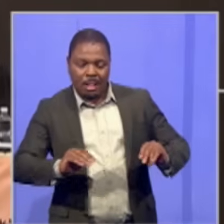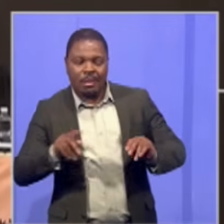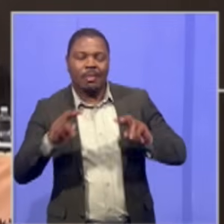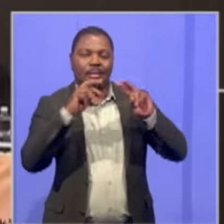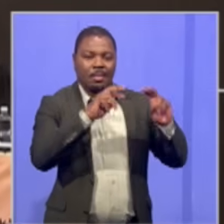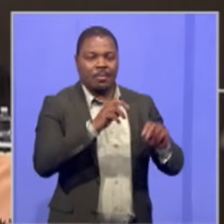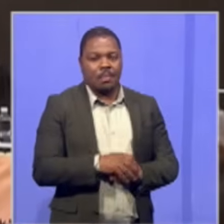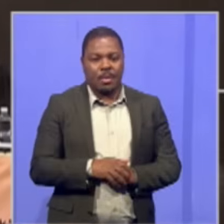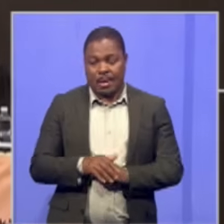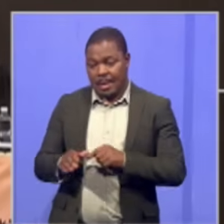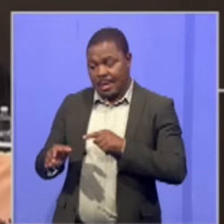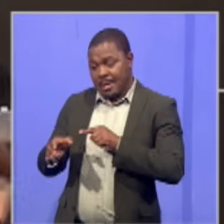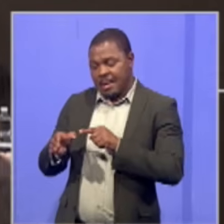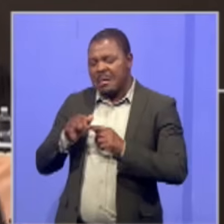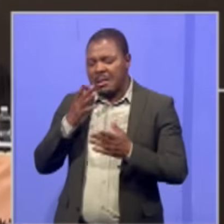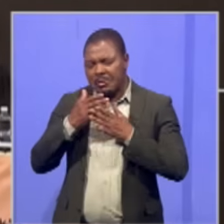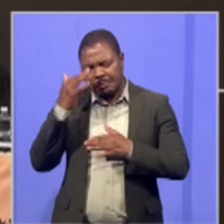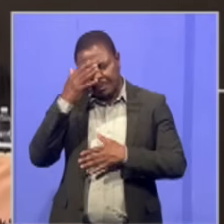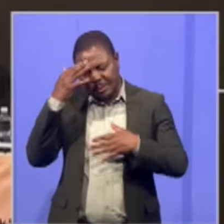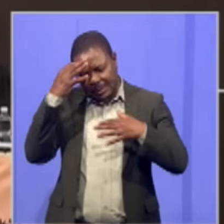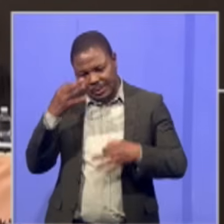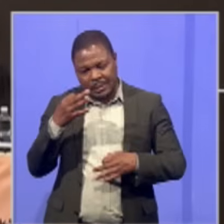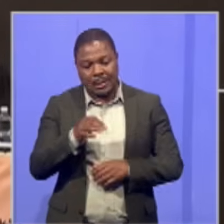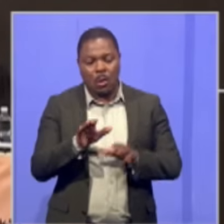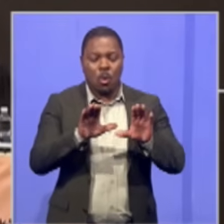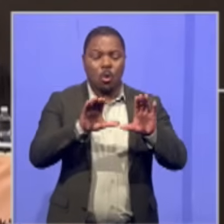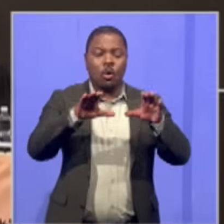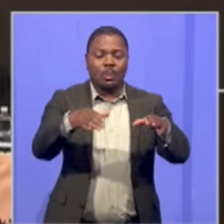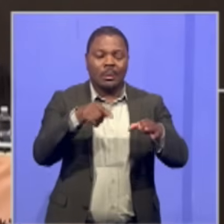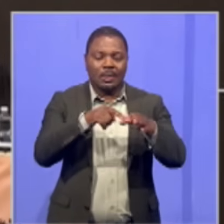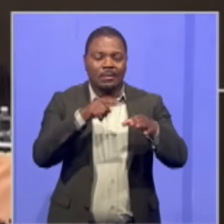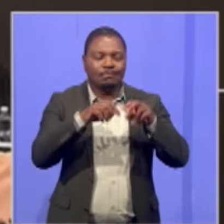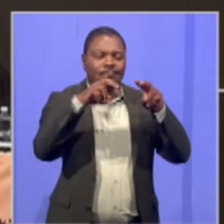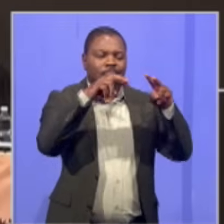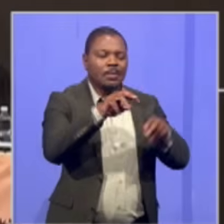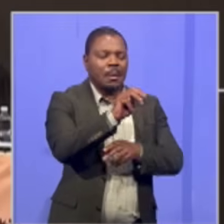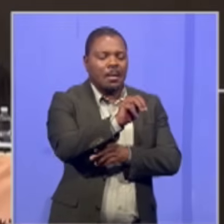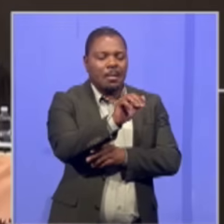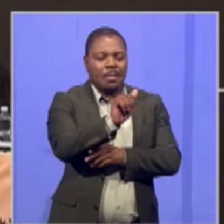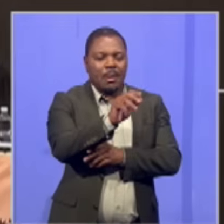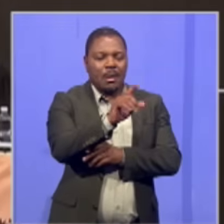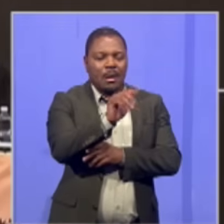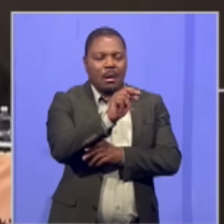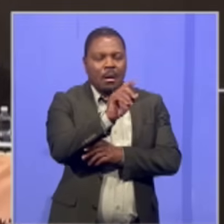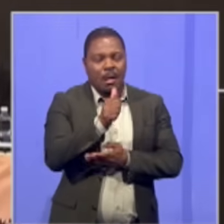hore na e fane ka tlaleho ya yona ho komishini ya dipatlisiso ya boahlodi ya Mahlanka.